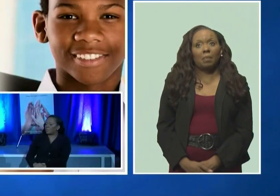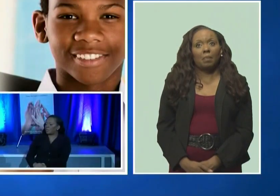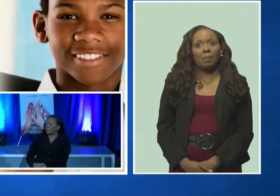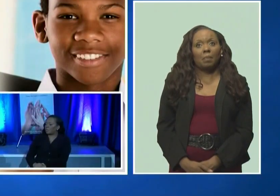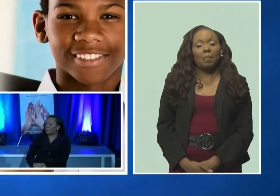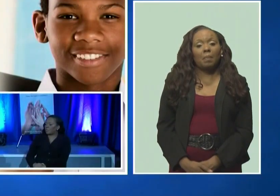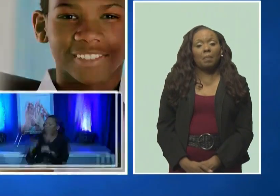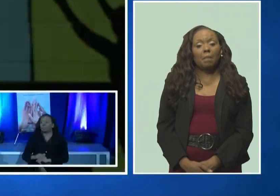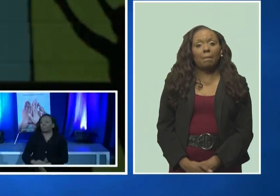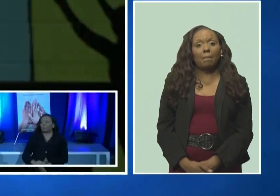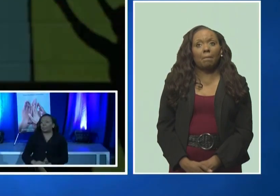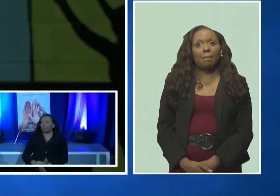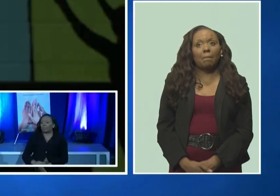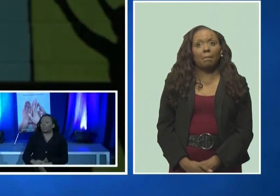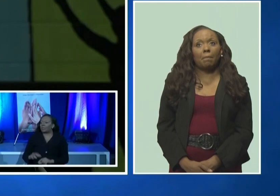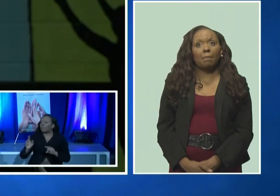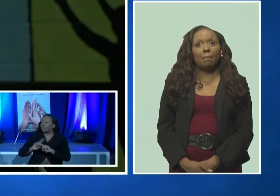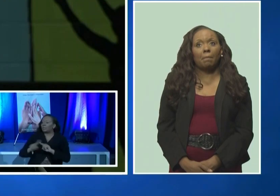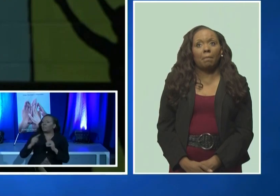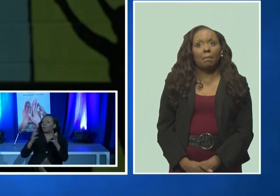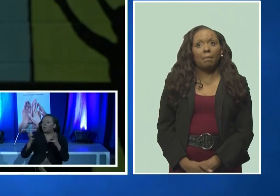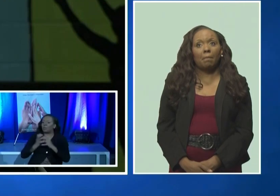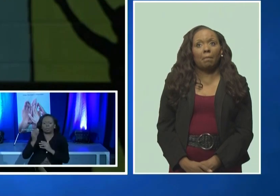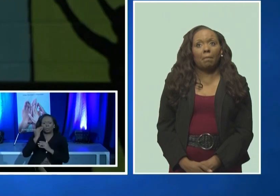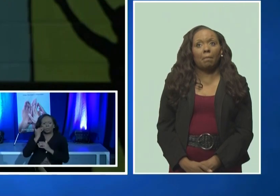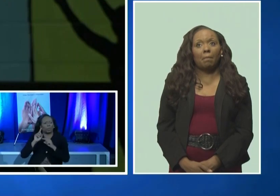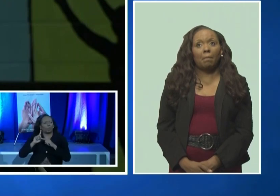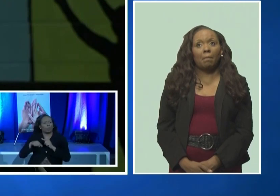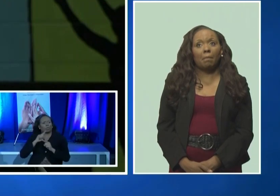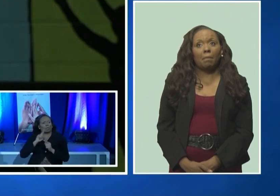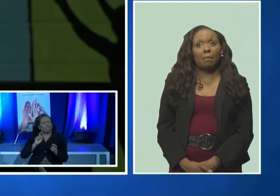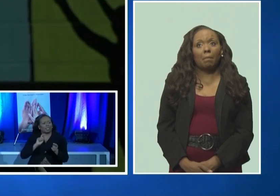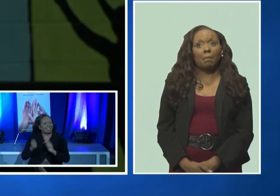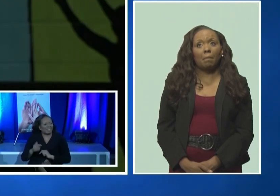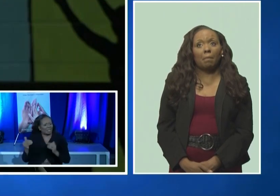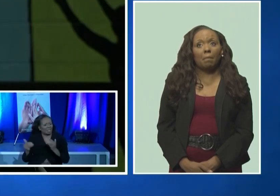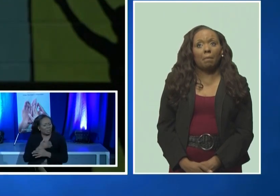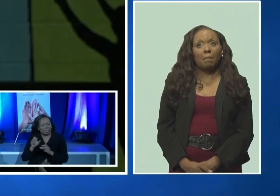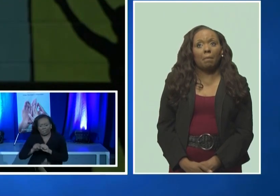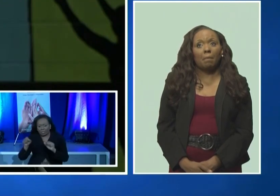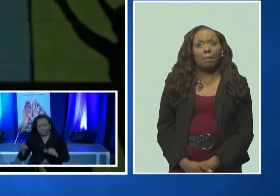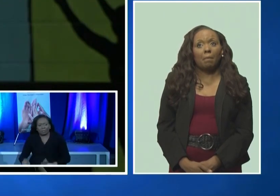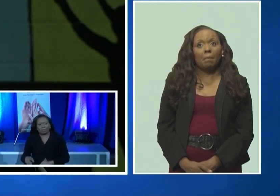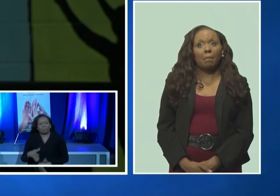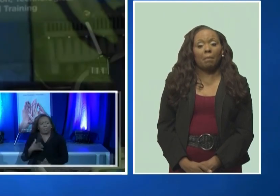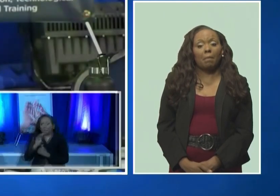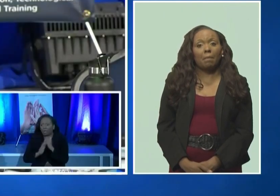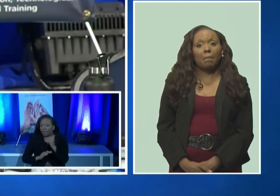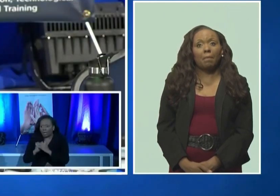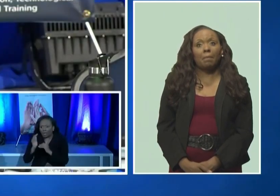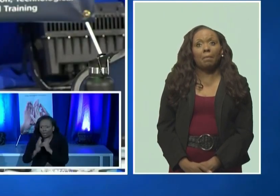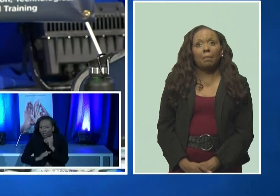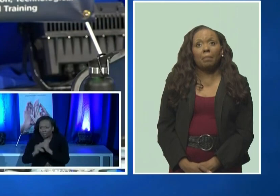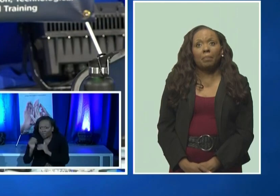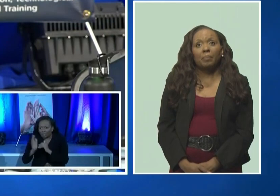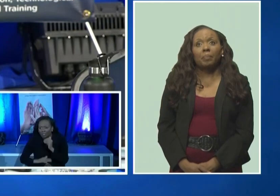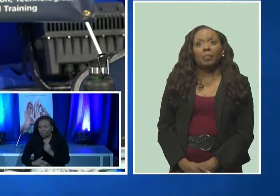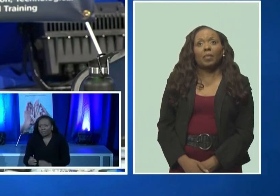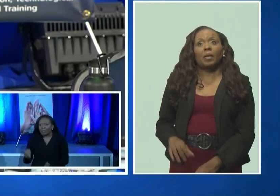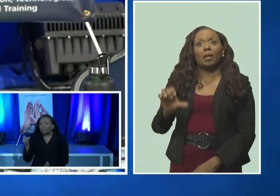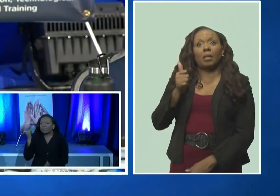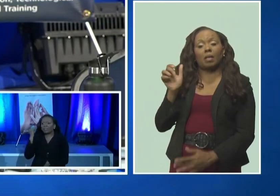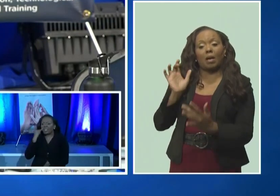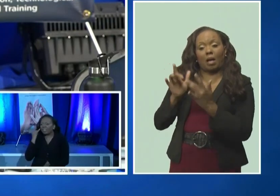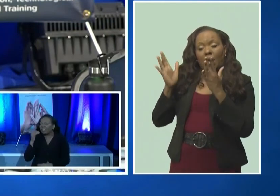be expected to be felt within the new system, and what references have been used for this determination. According to consultant Ida Mae